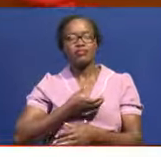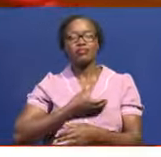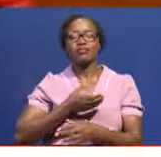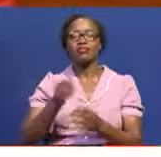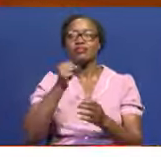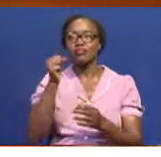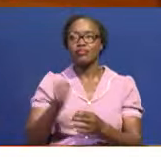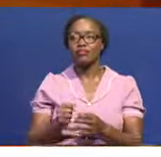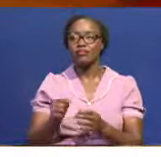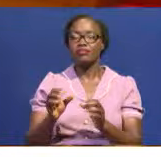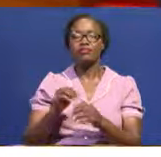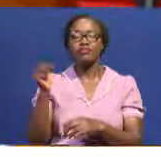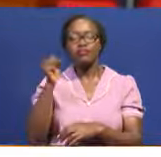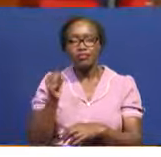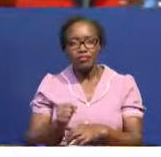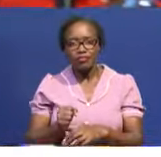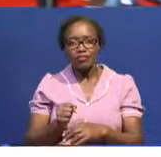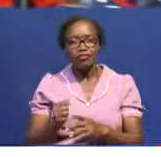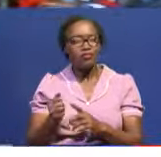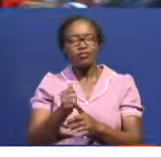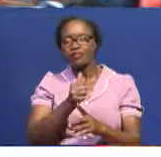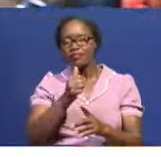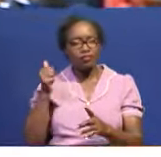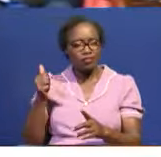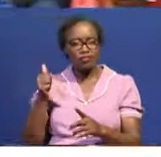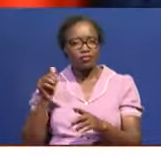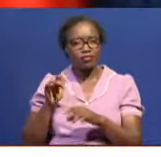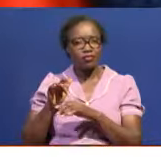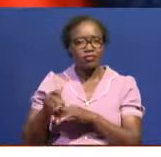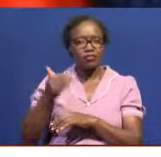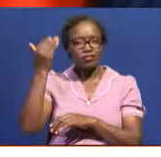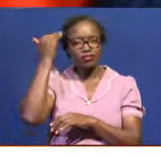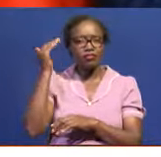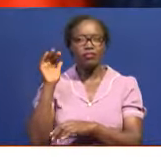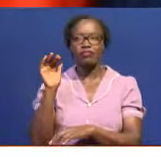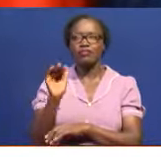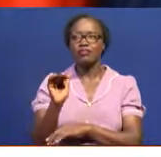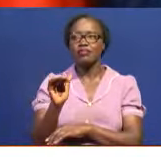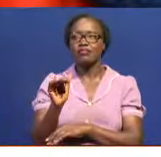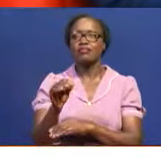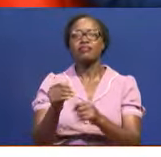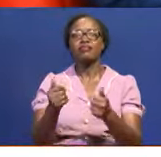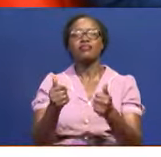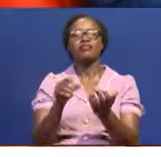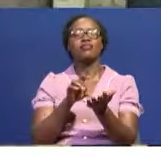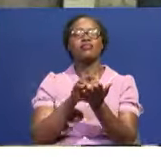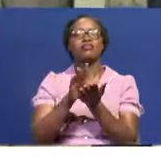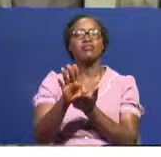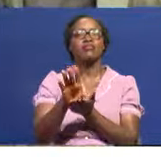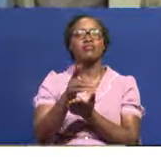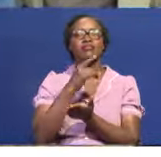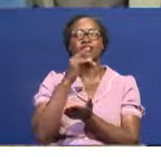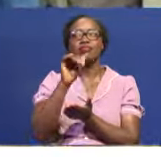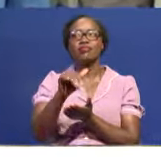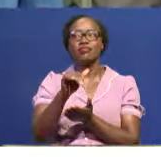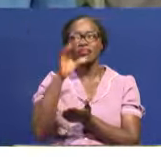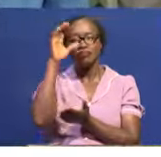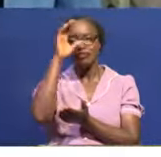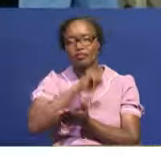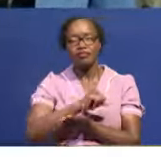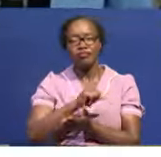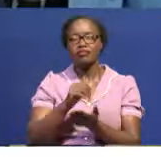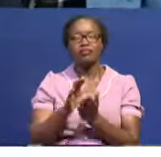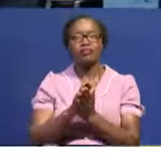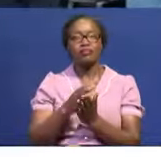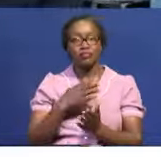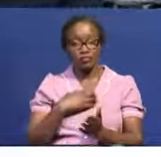that the Njuri Ncheke has declined an earlier court request to handle the ouster motion, citing that they lack jurisdiction as